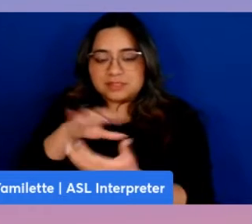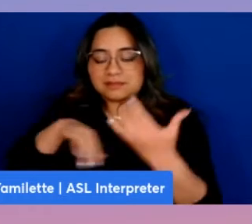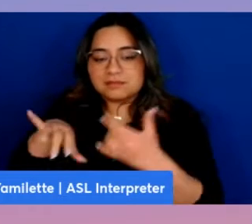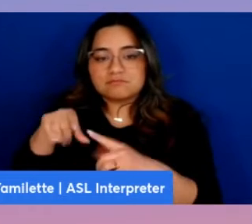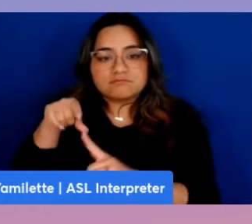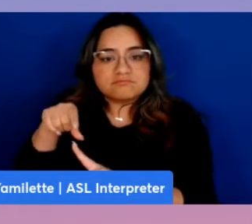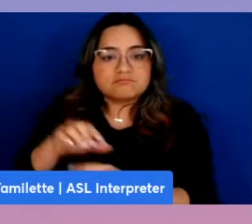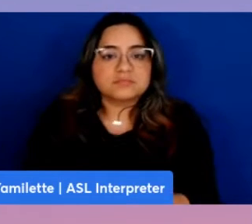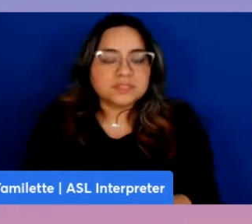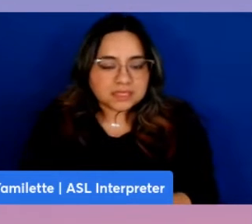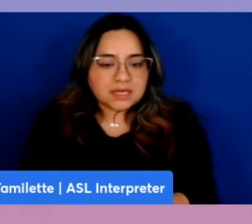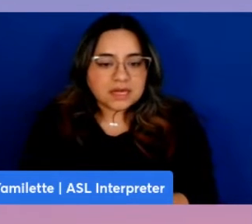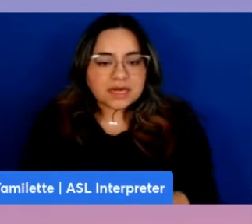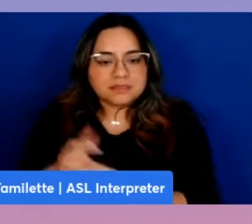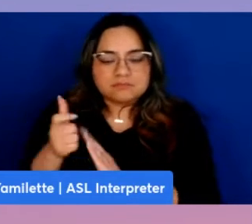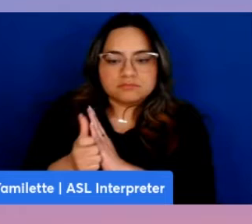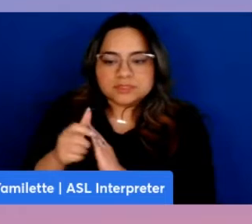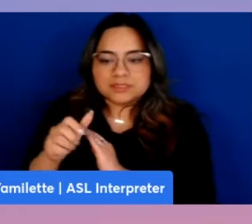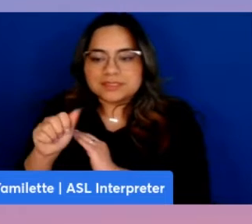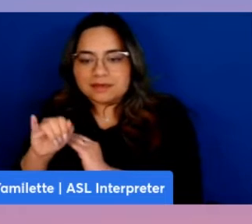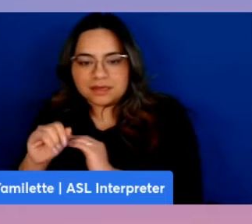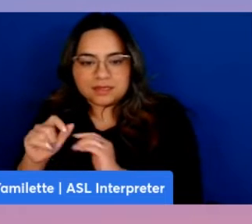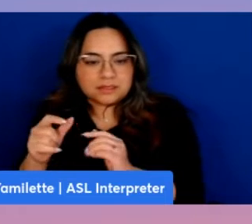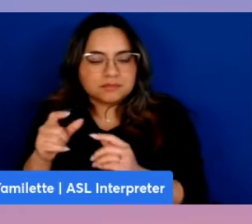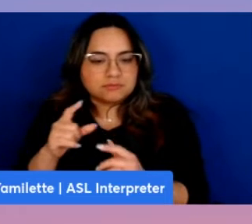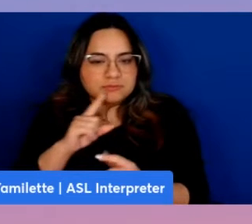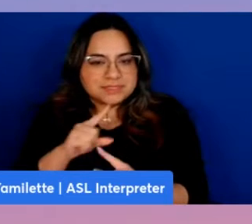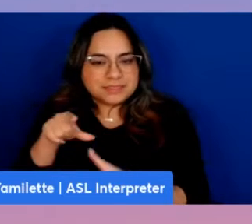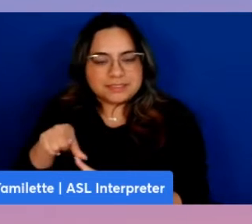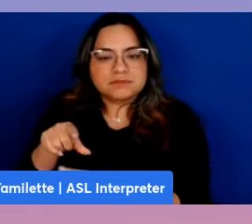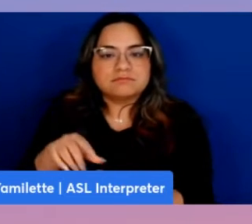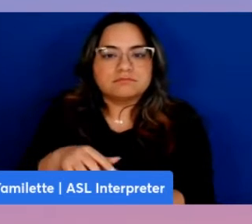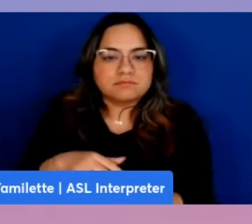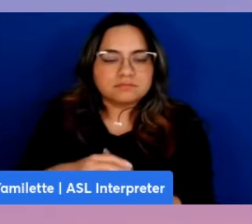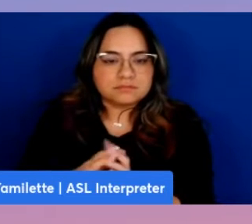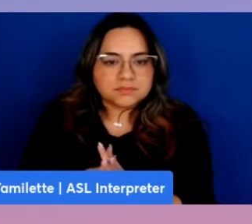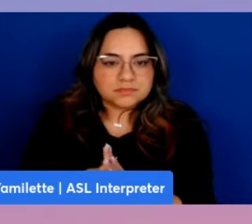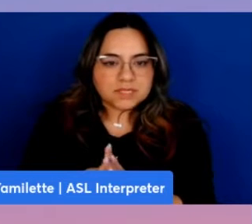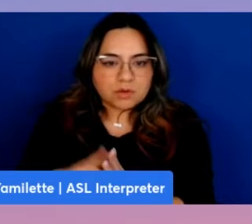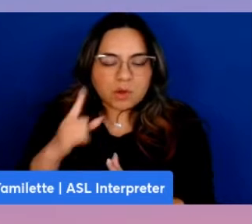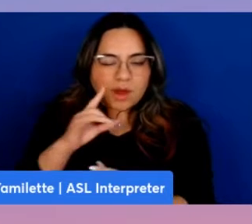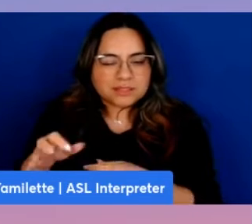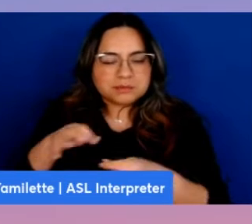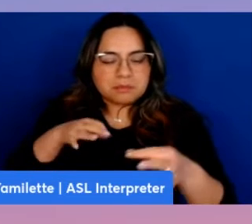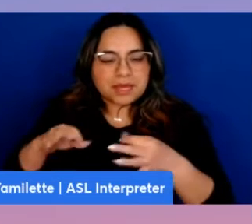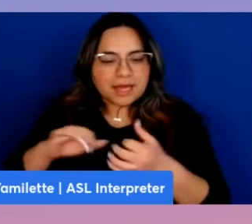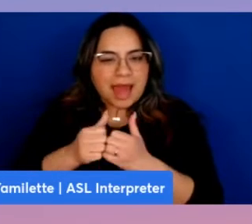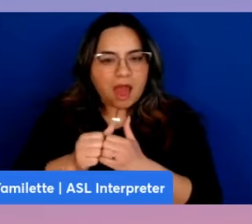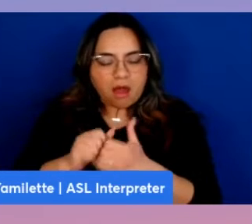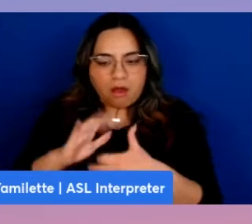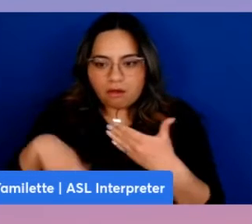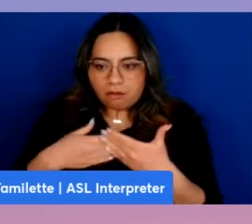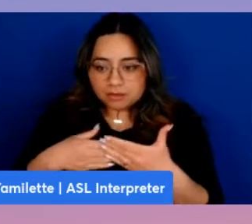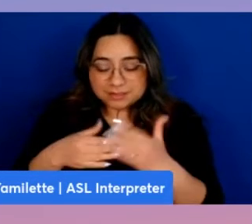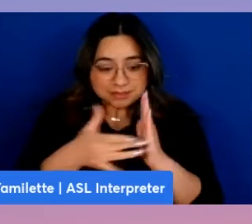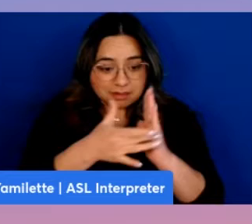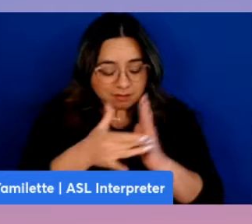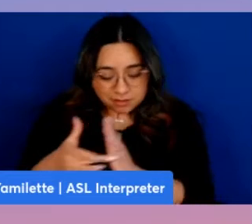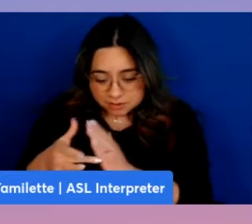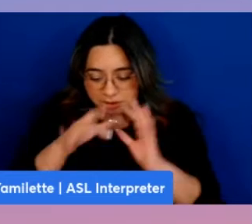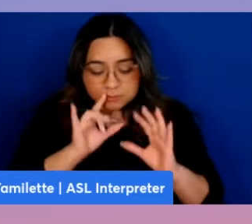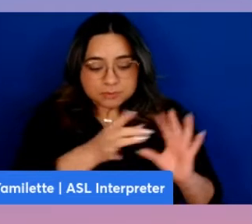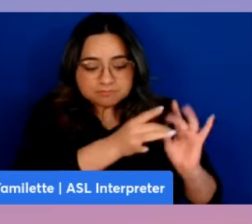and GitHub Actions, among others. We will explore how these technologies work together to streamline provisioning, configuration, and